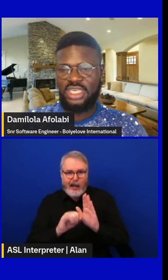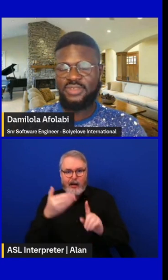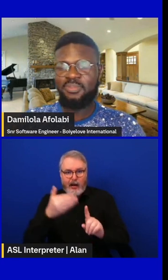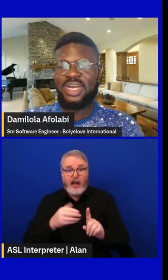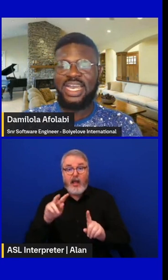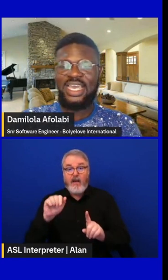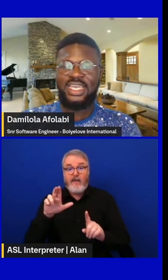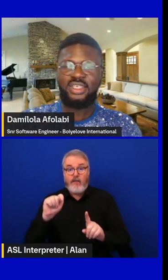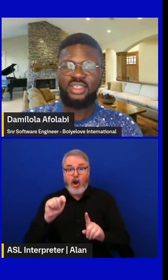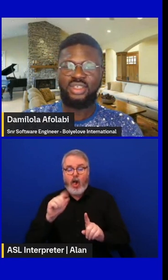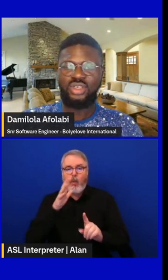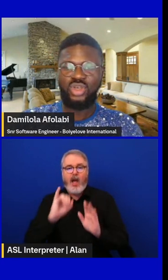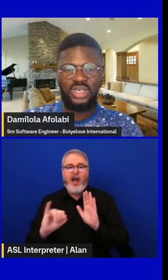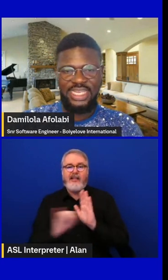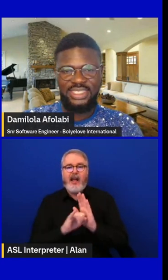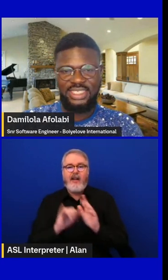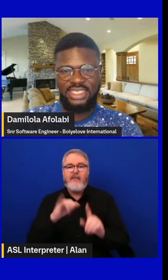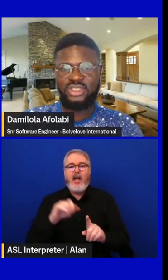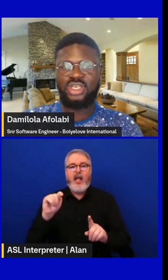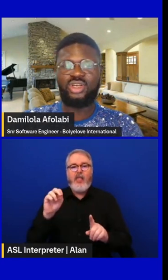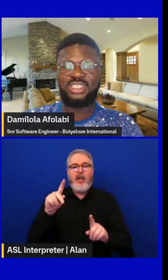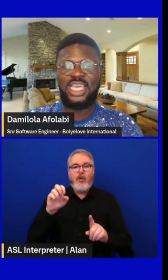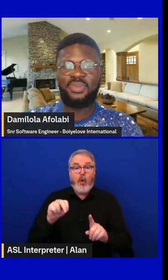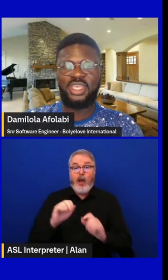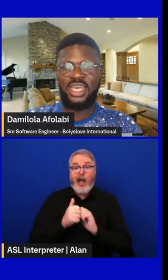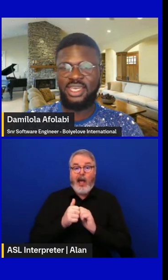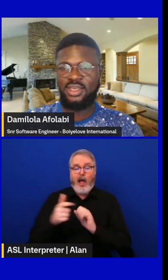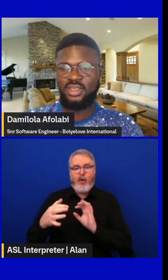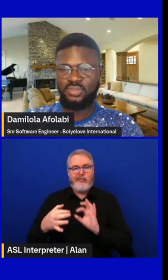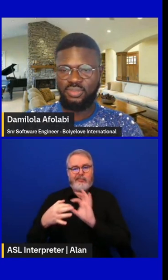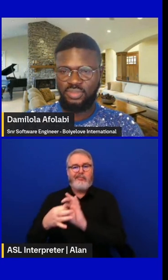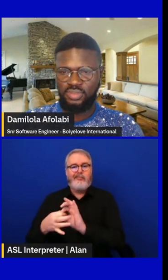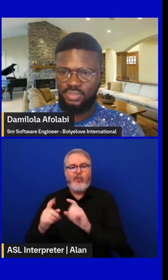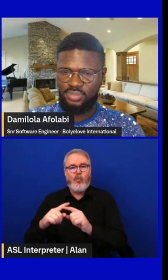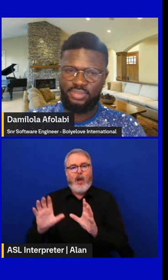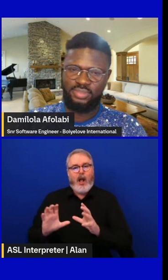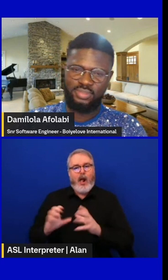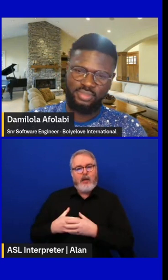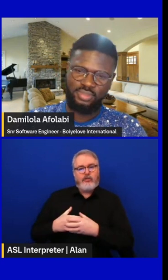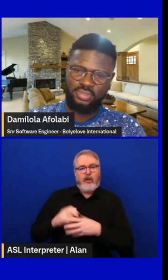the token by connecting to the cluster API.